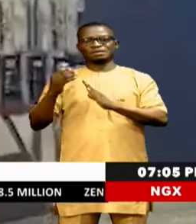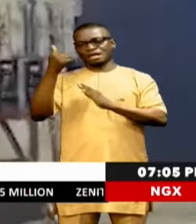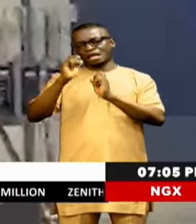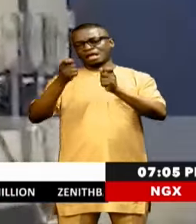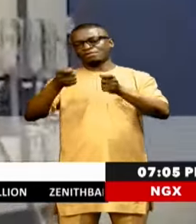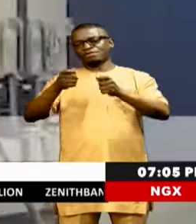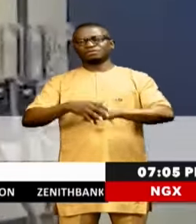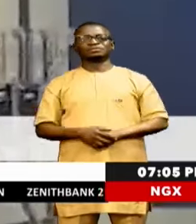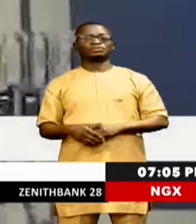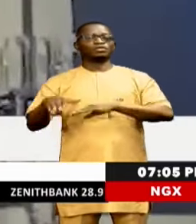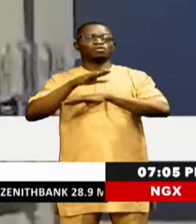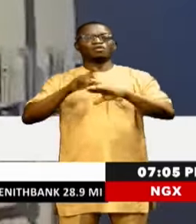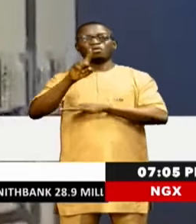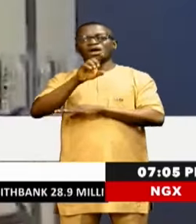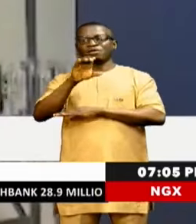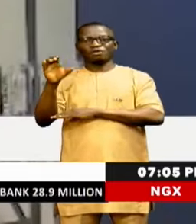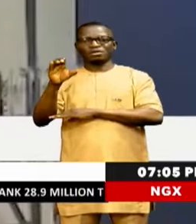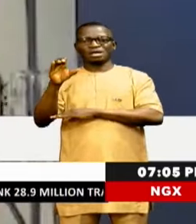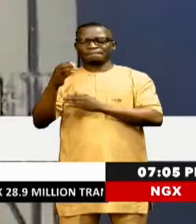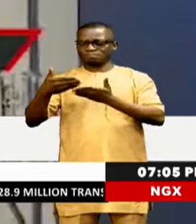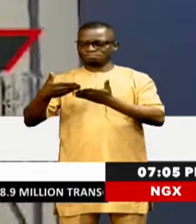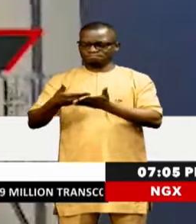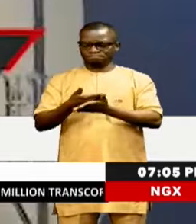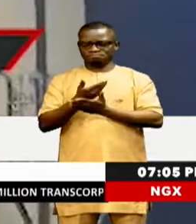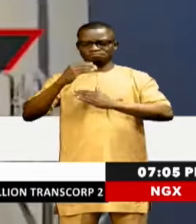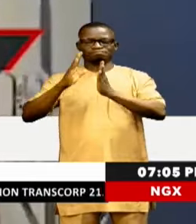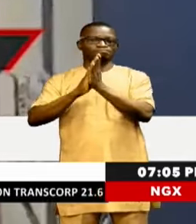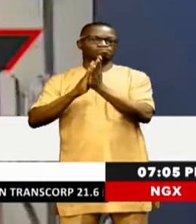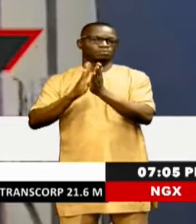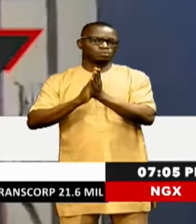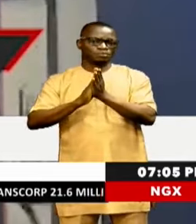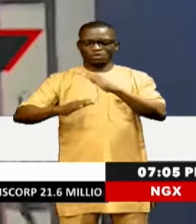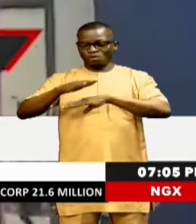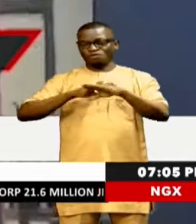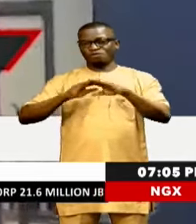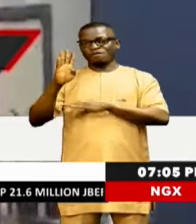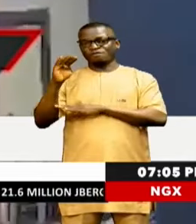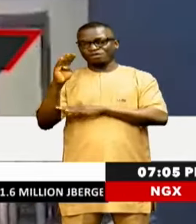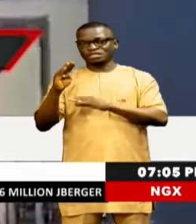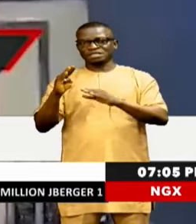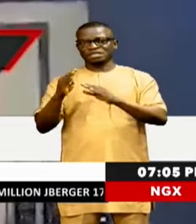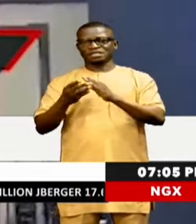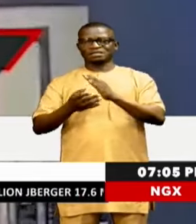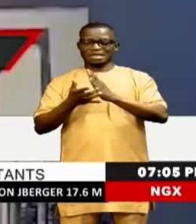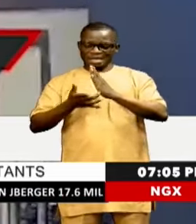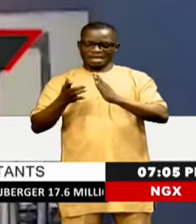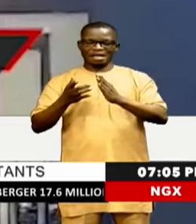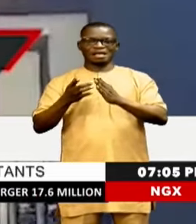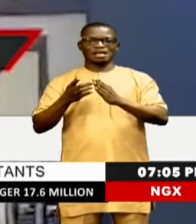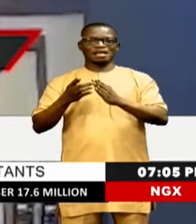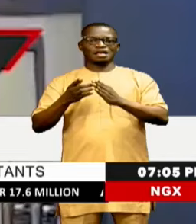Building over 100 new mega schools and also over 14 functional vocational education.